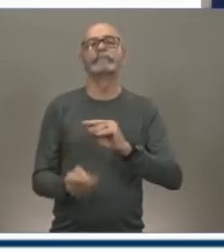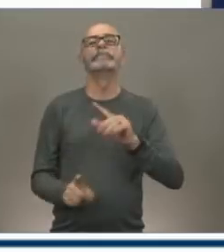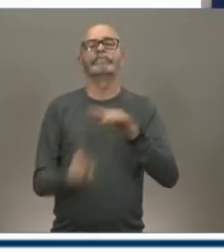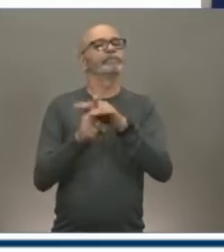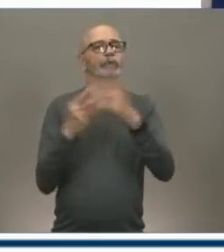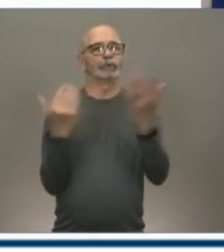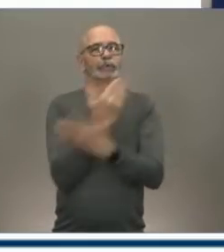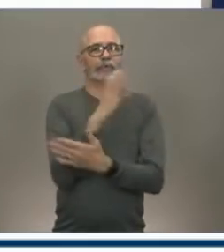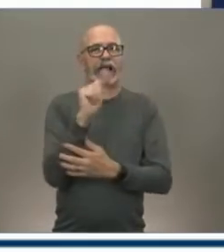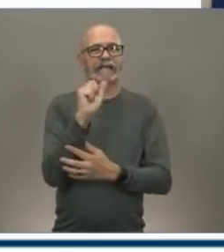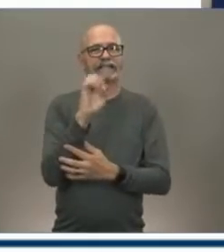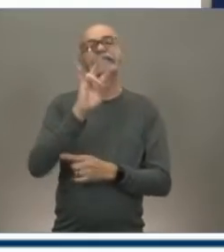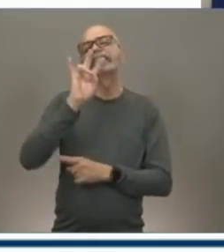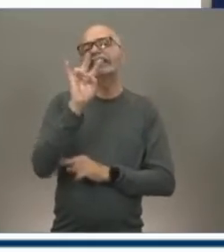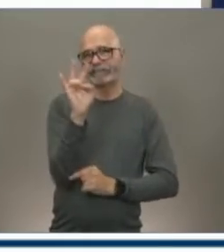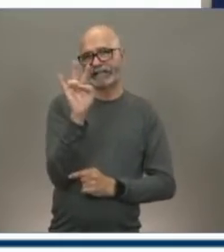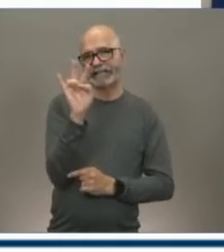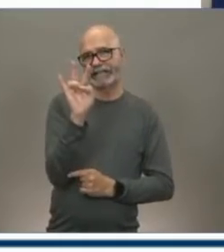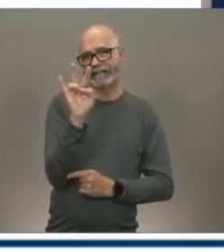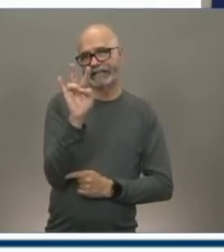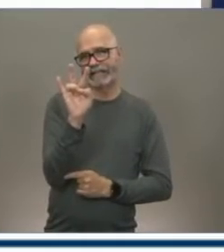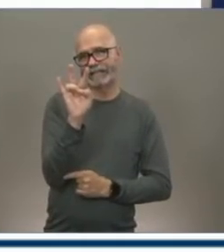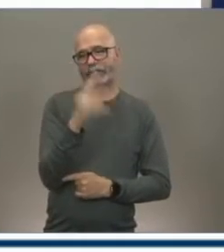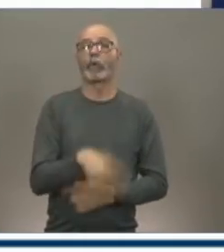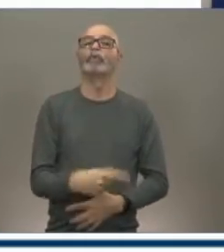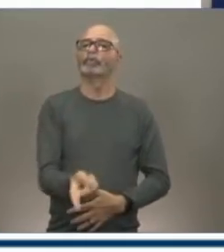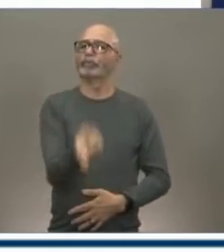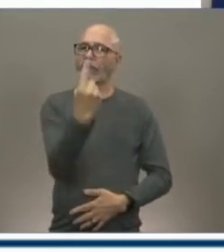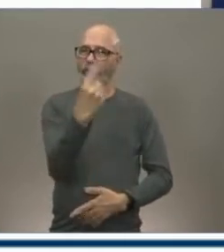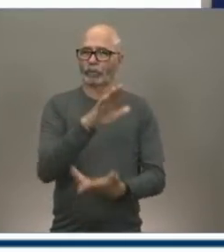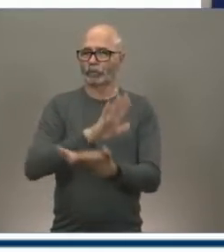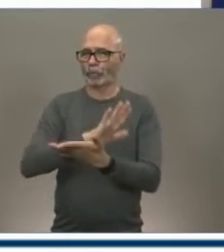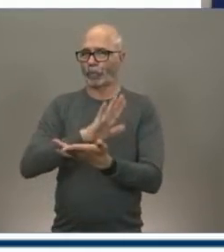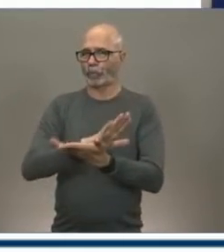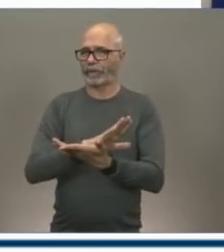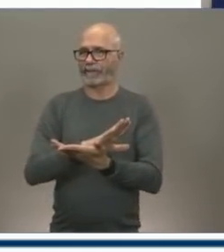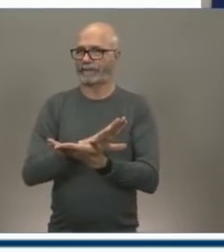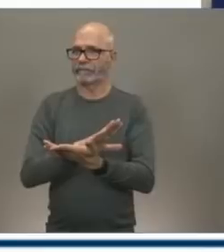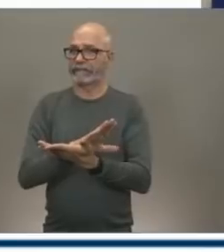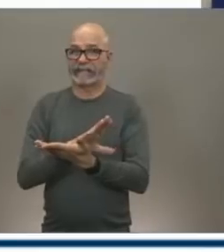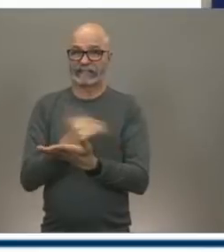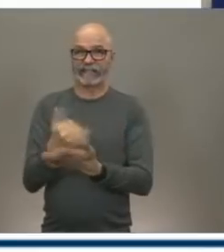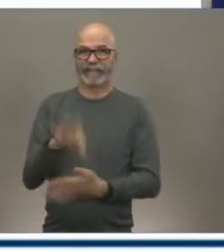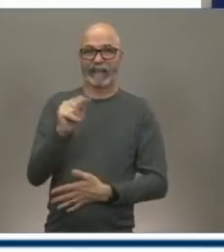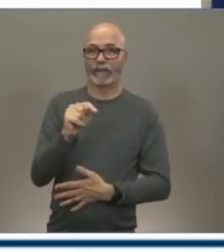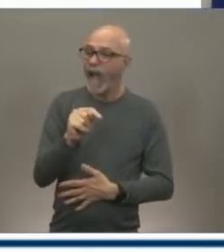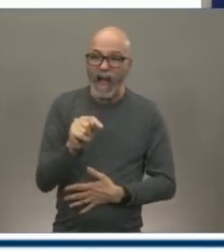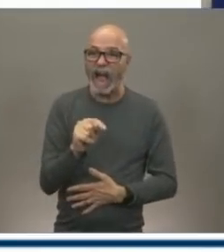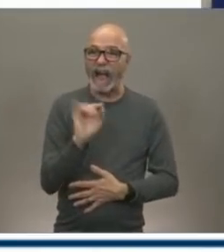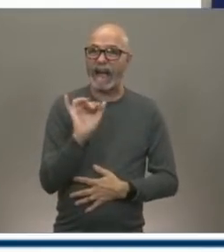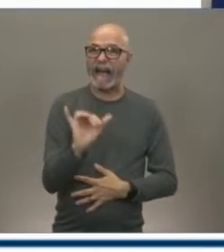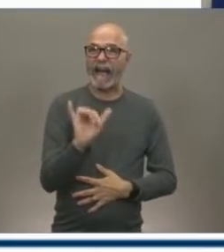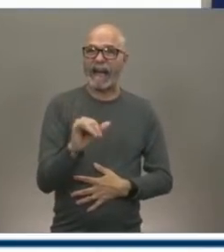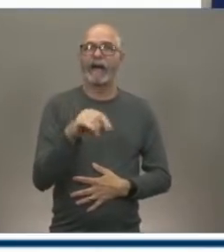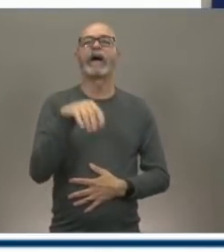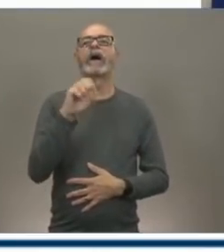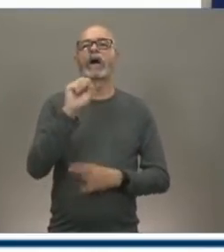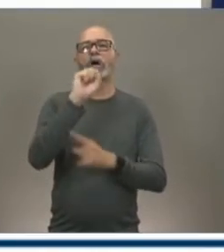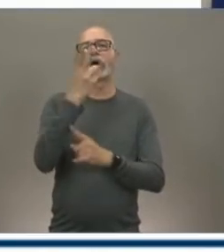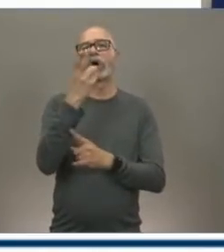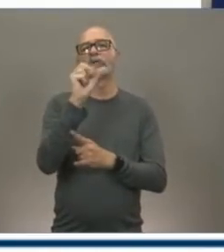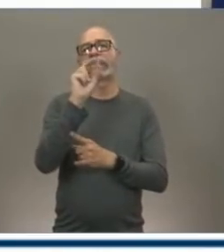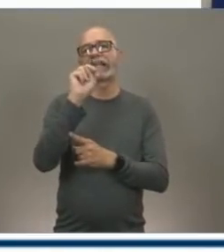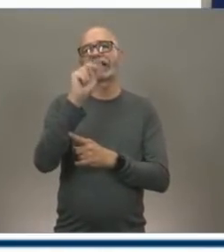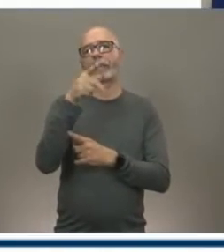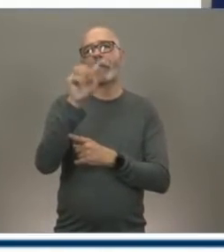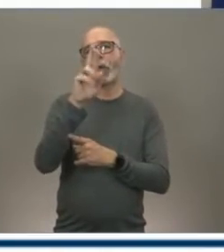COVID-19, including a school-based case that was identified today at Shannon Park Elementary in the Central Zone. That school will be